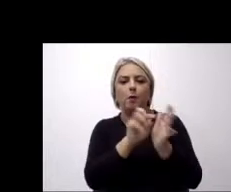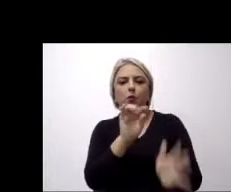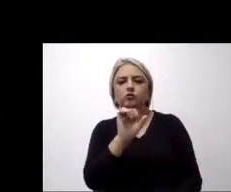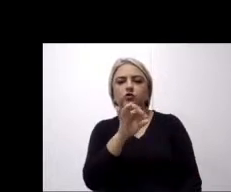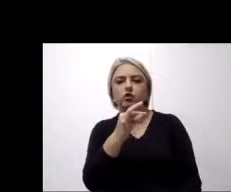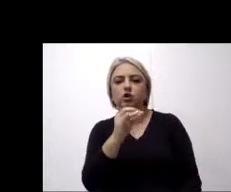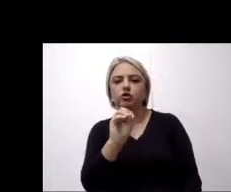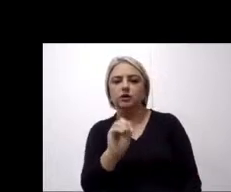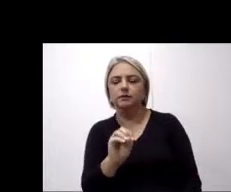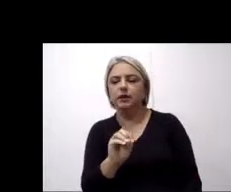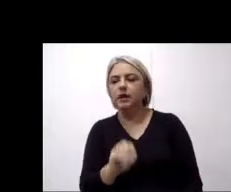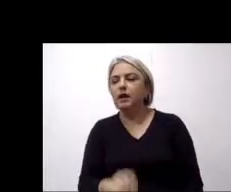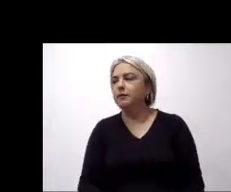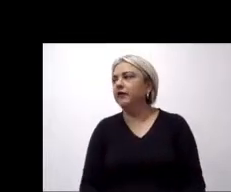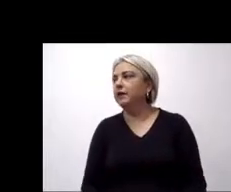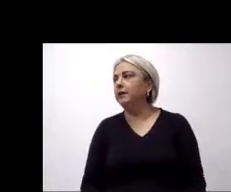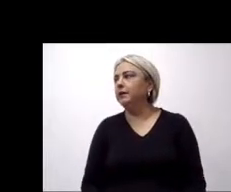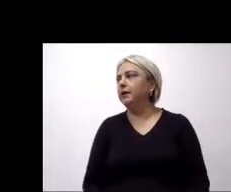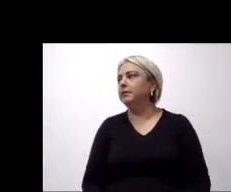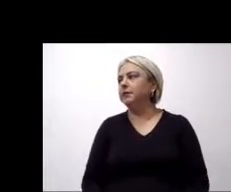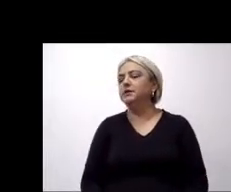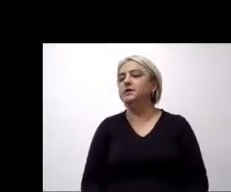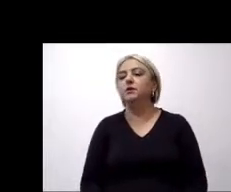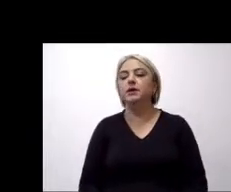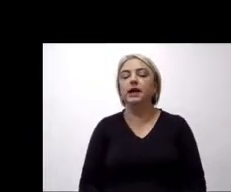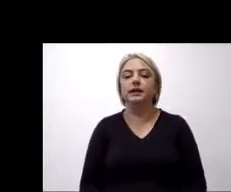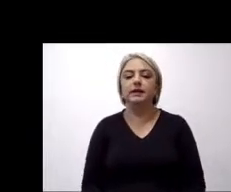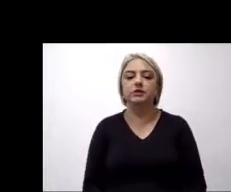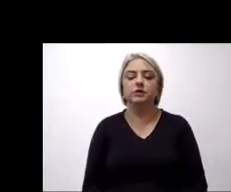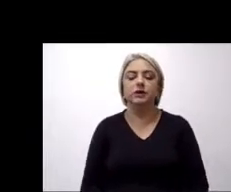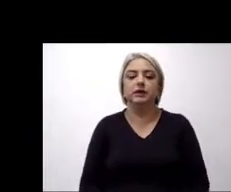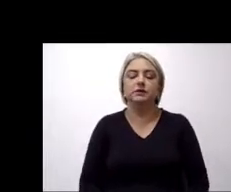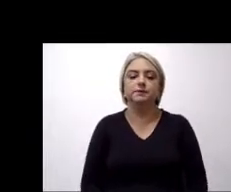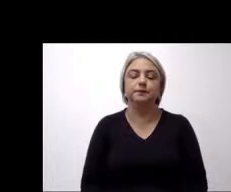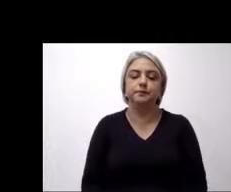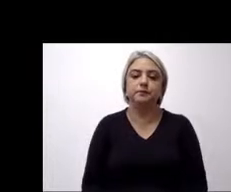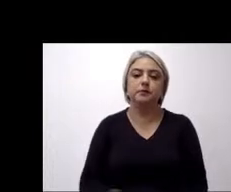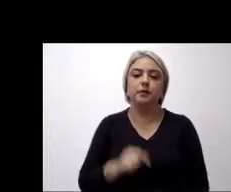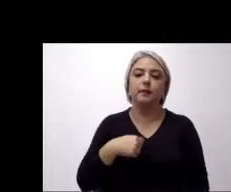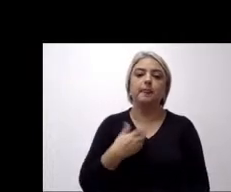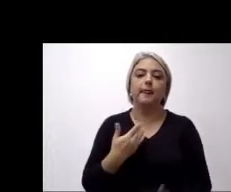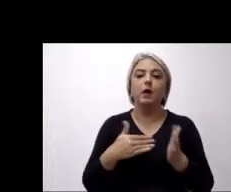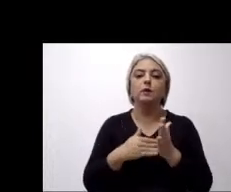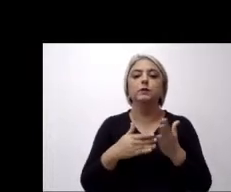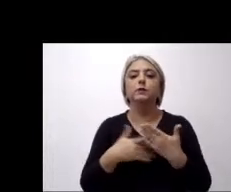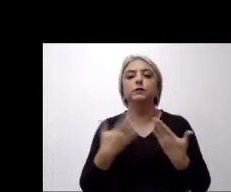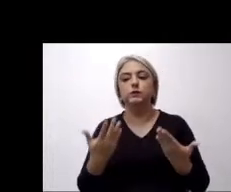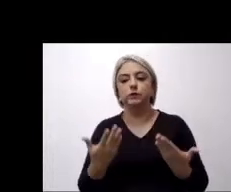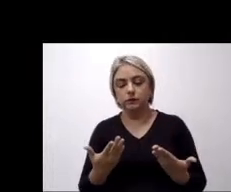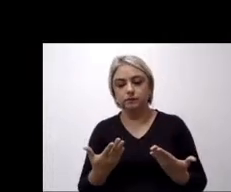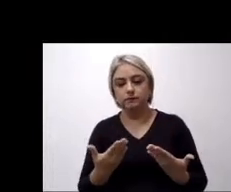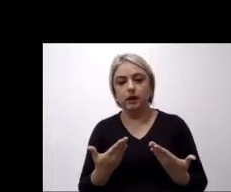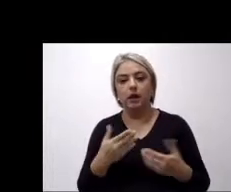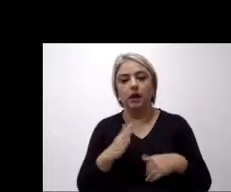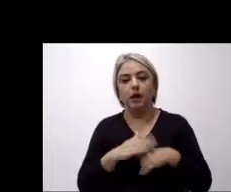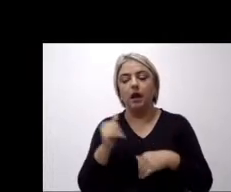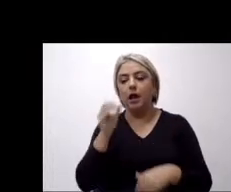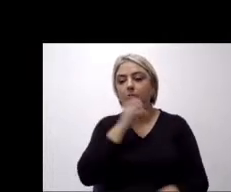Last consideration, I just want to evoke quickly, but probably we can.